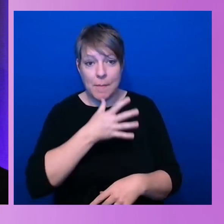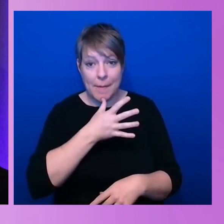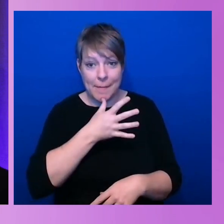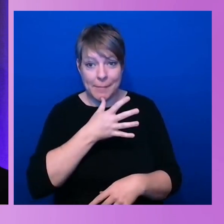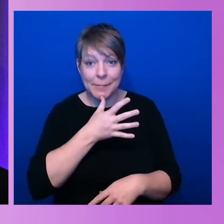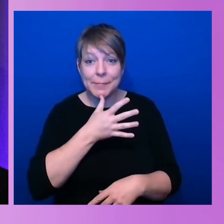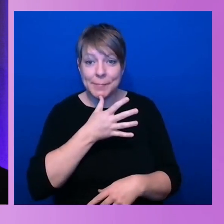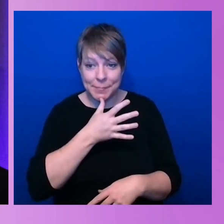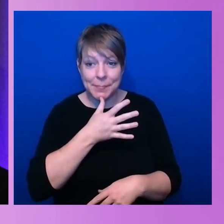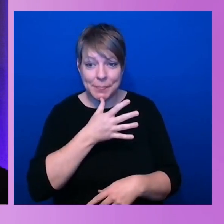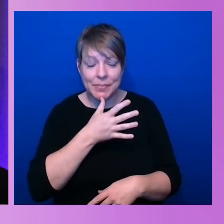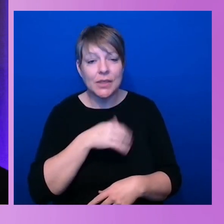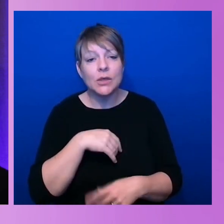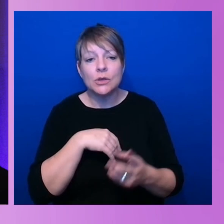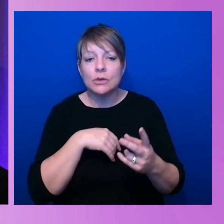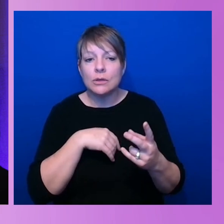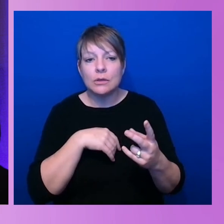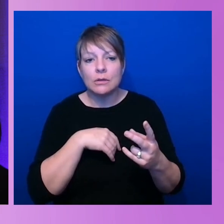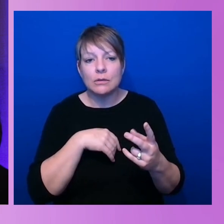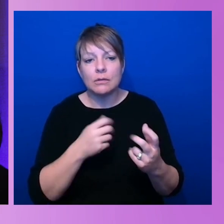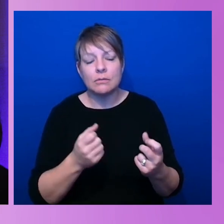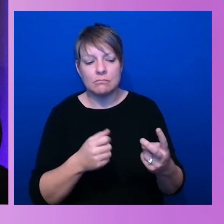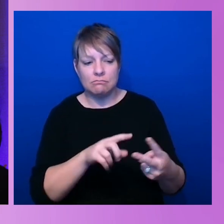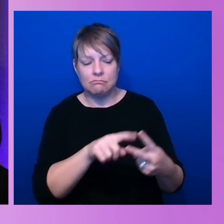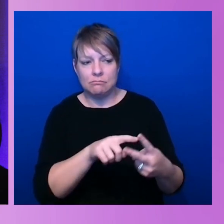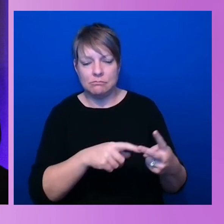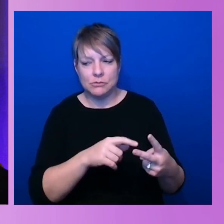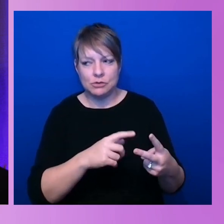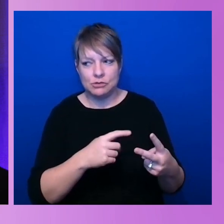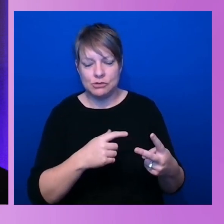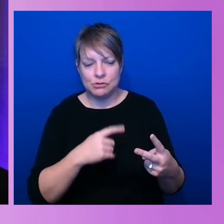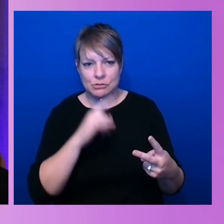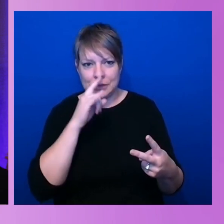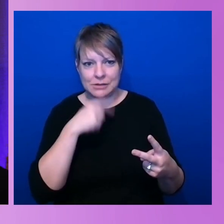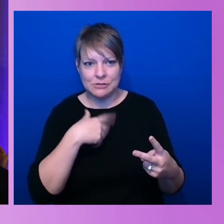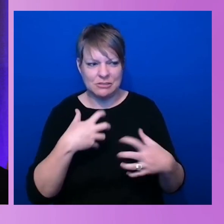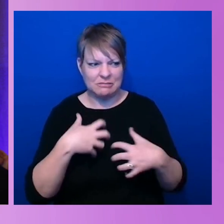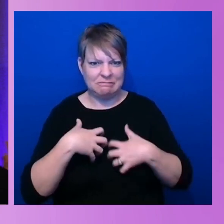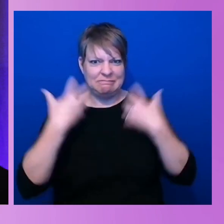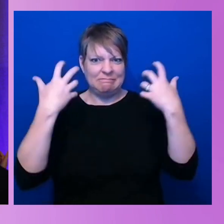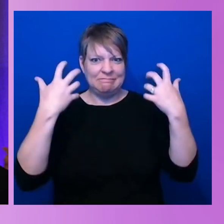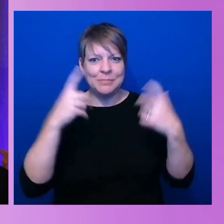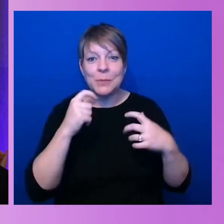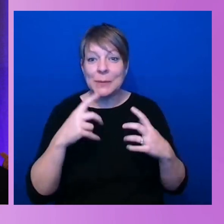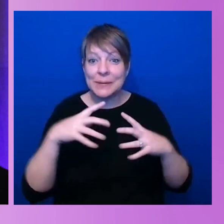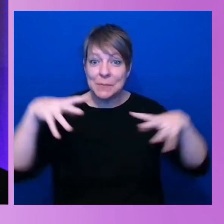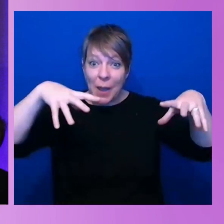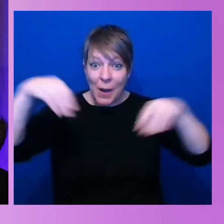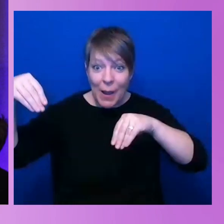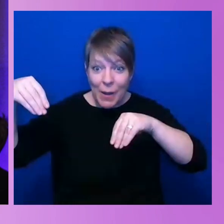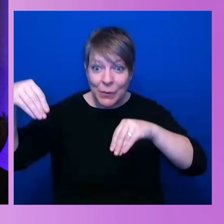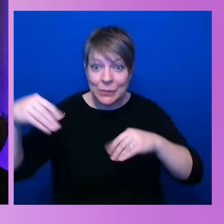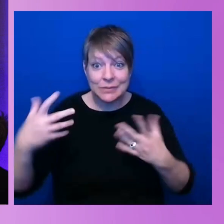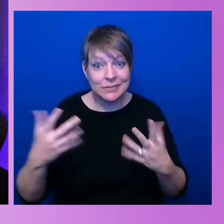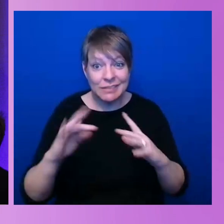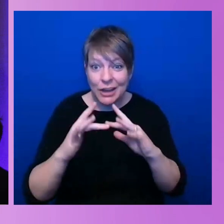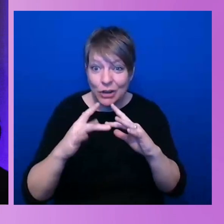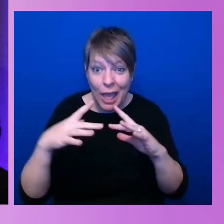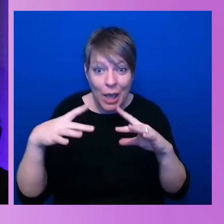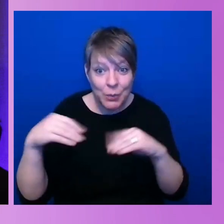are very miffed at me right now back in Seattle because the power is out. Yeah. And they cannot get internet and life has